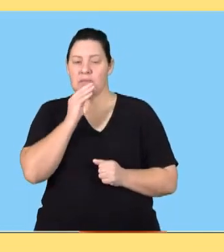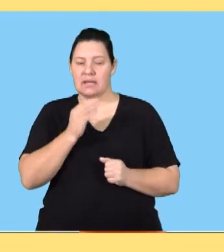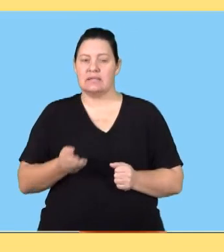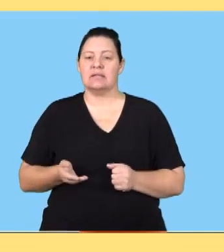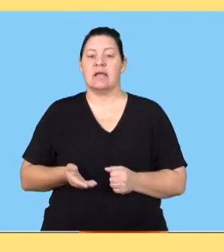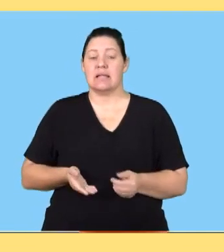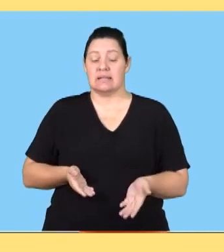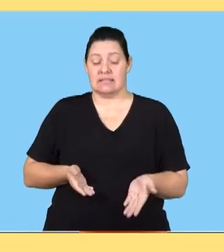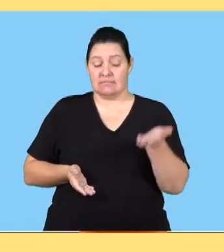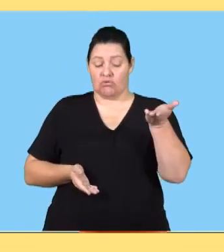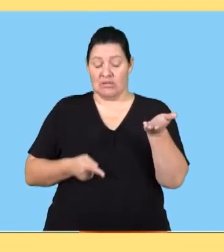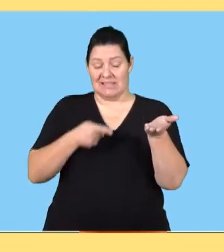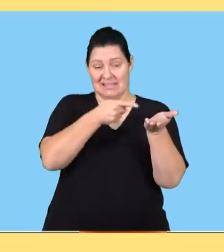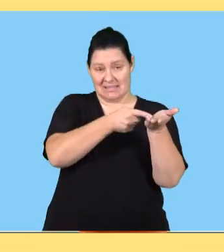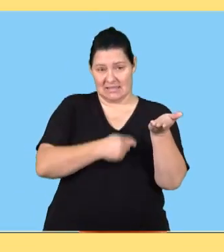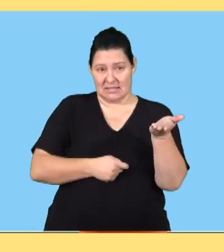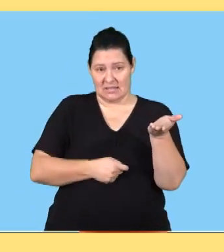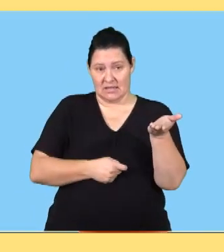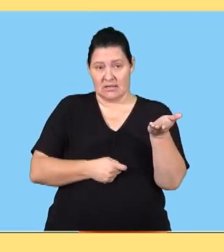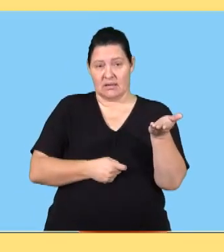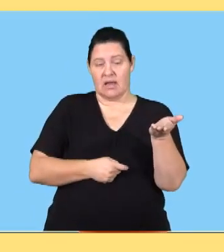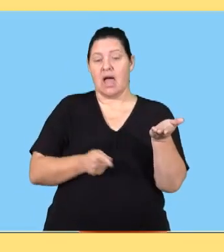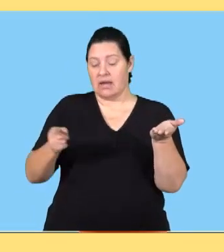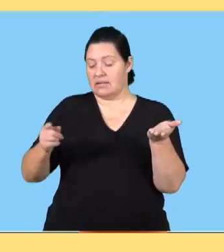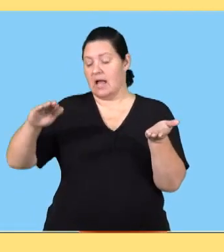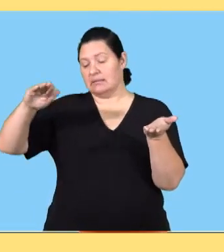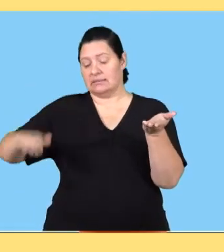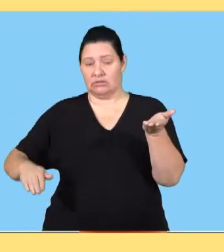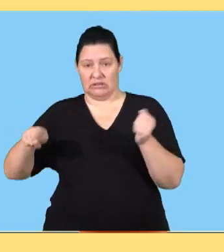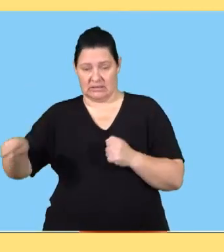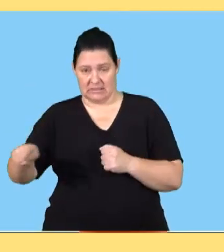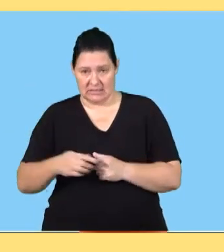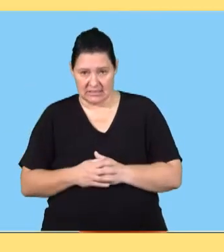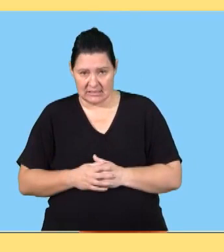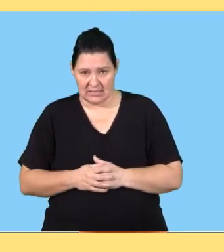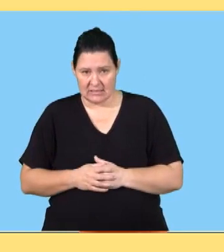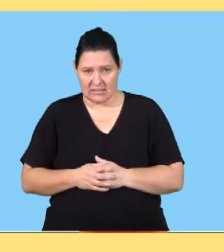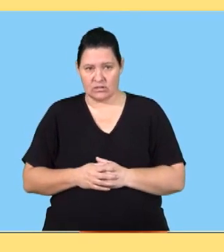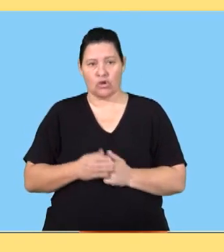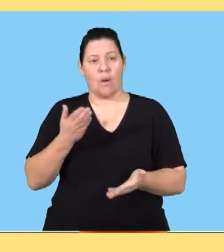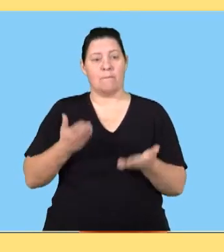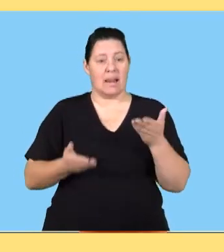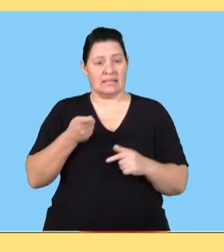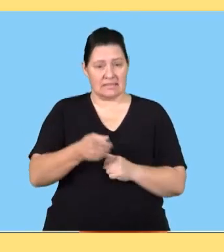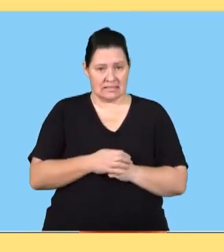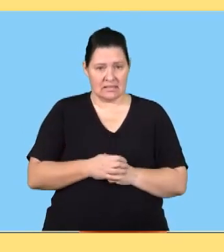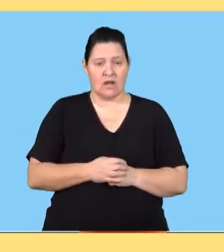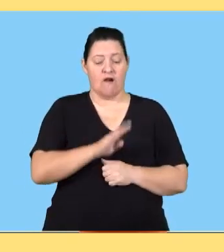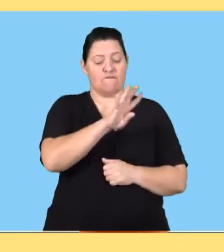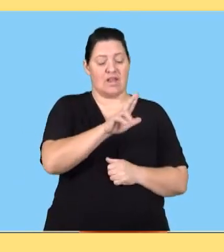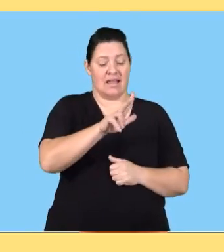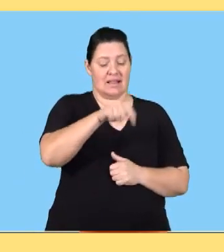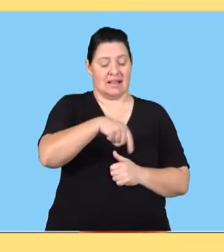means it increases on the debit, so you have a plus here, and on the credit, you're going to have a minus. So you start off with a balance, which